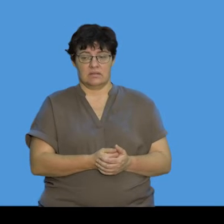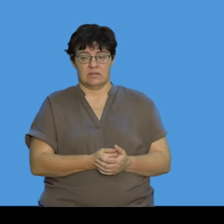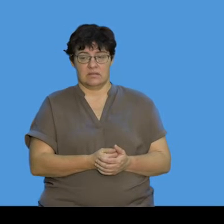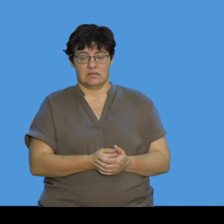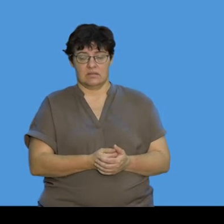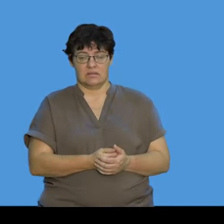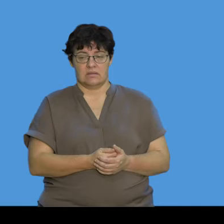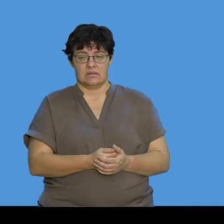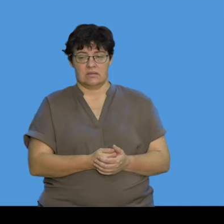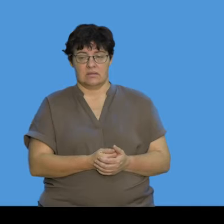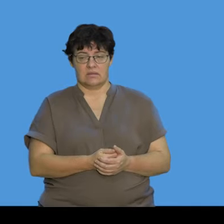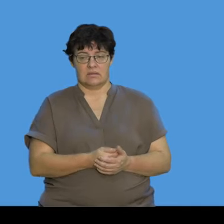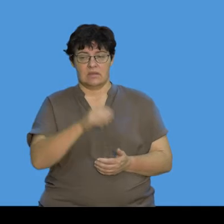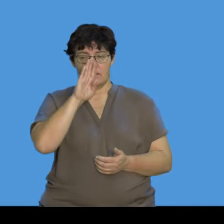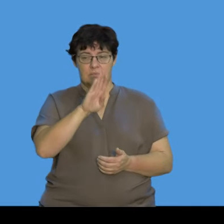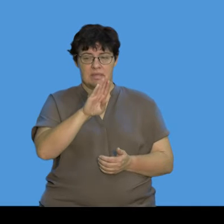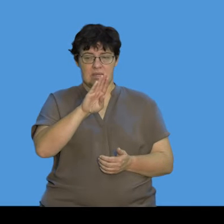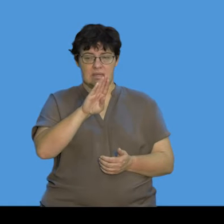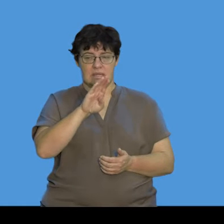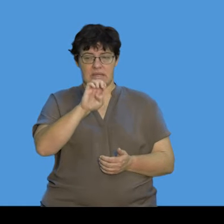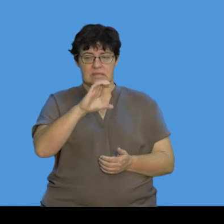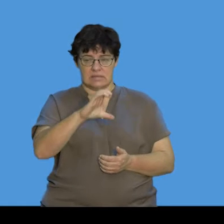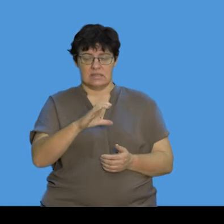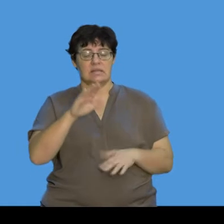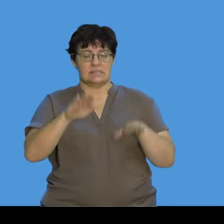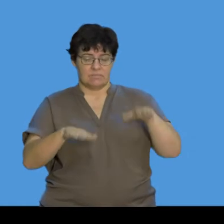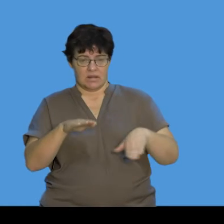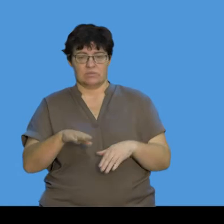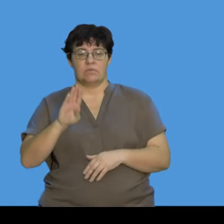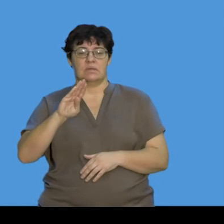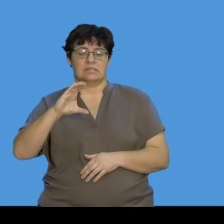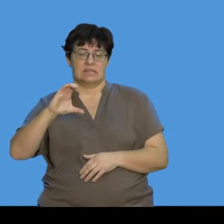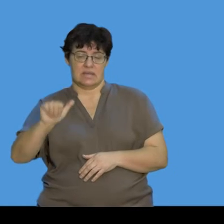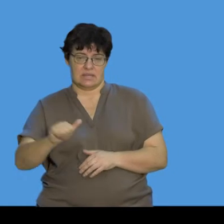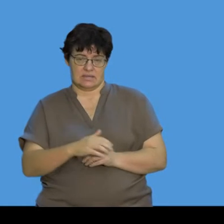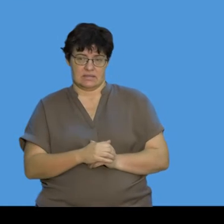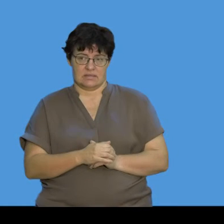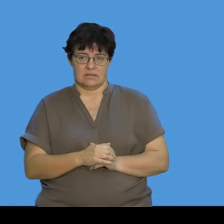BEC, which was similar to BCA.